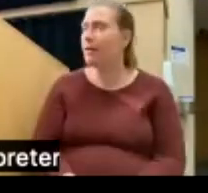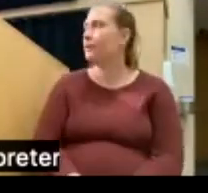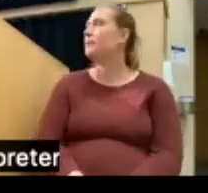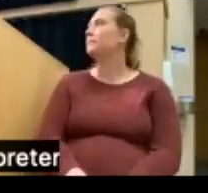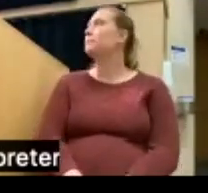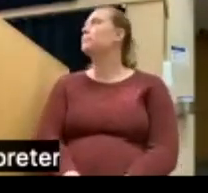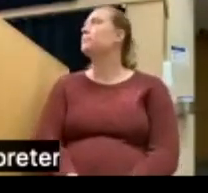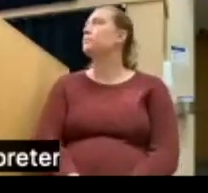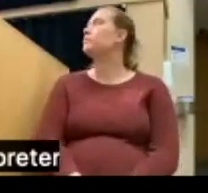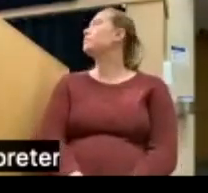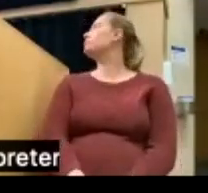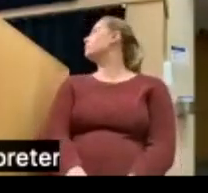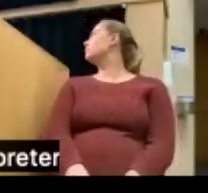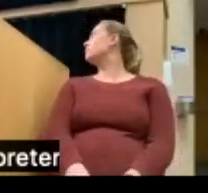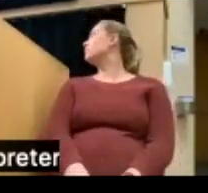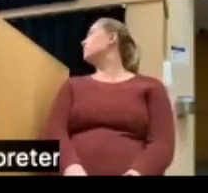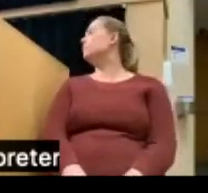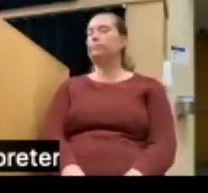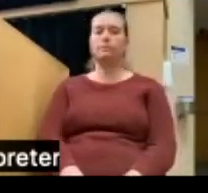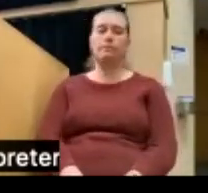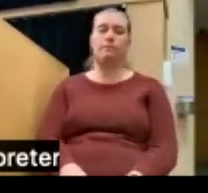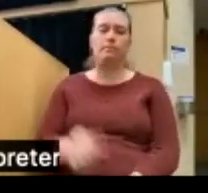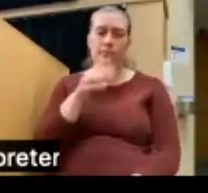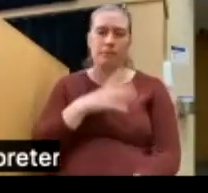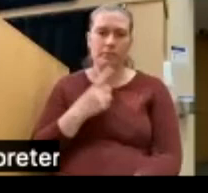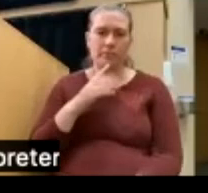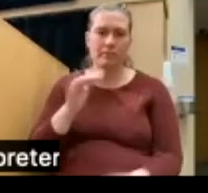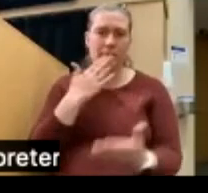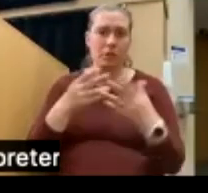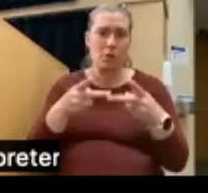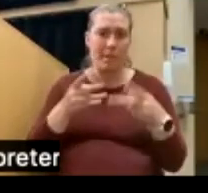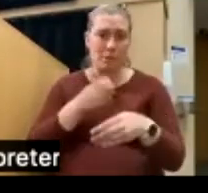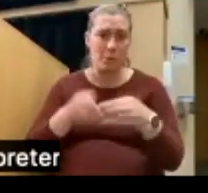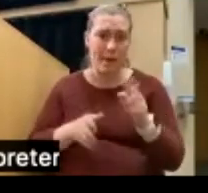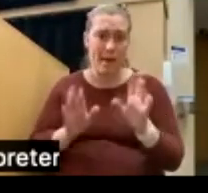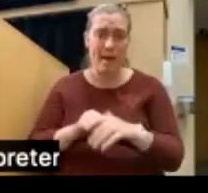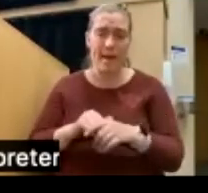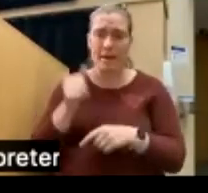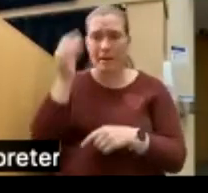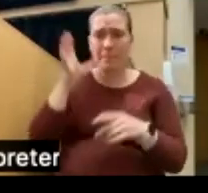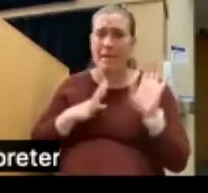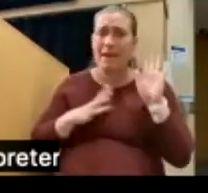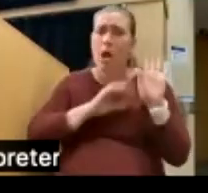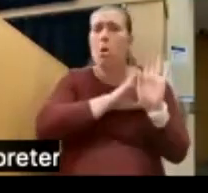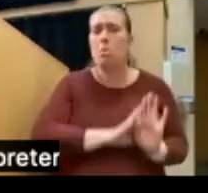place to end. Oh, wait, Larry, did you have a question? Oh, right. We actually have 1 minute. I gotta hear your question.